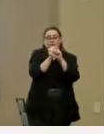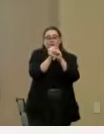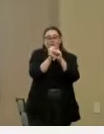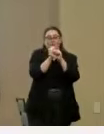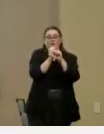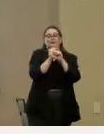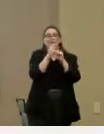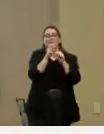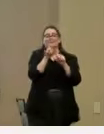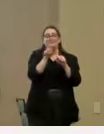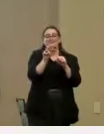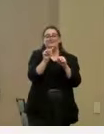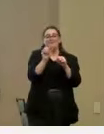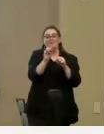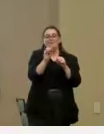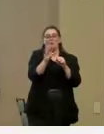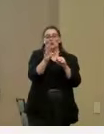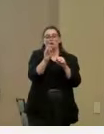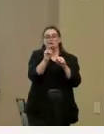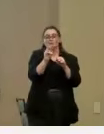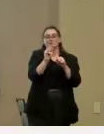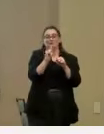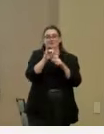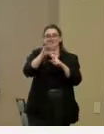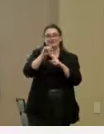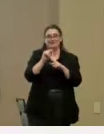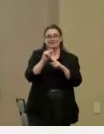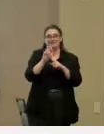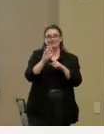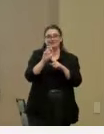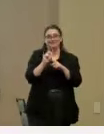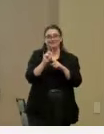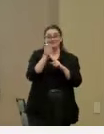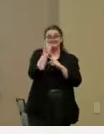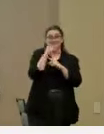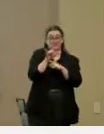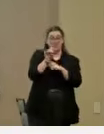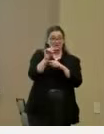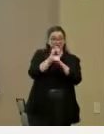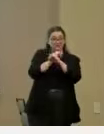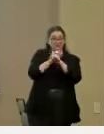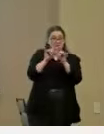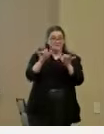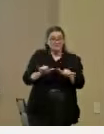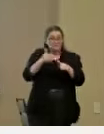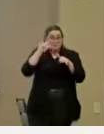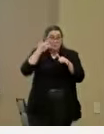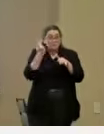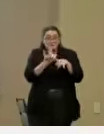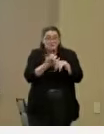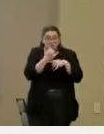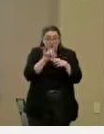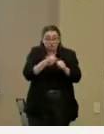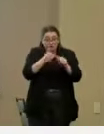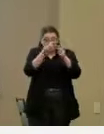for saying it's decreasing blood flow. If your immune system is trying to put that fire out, because